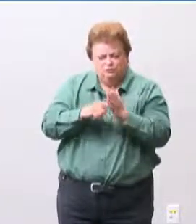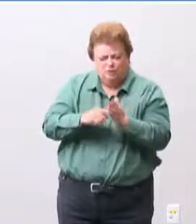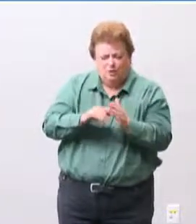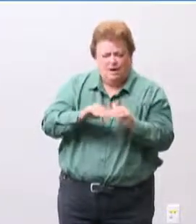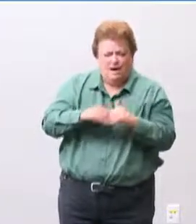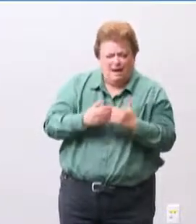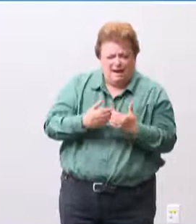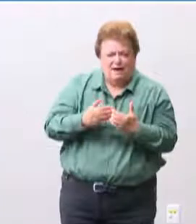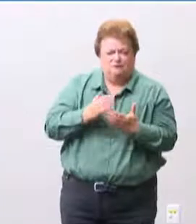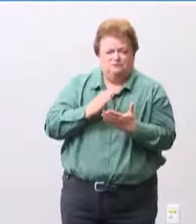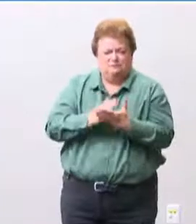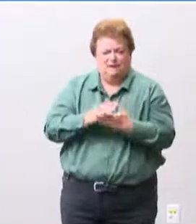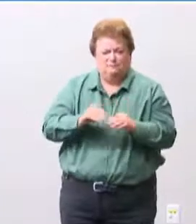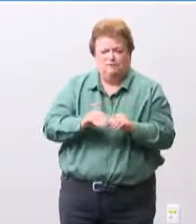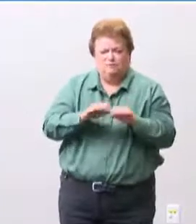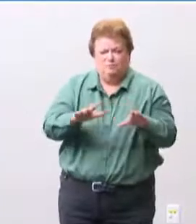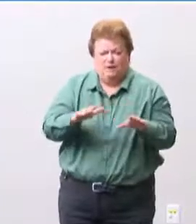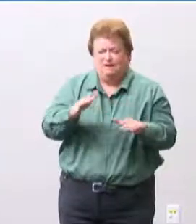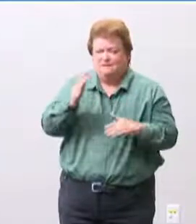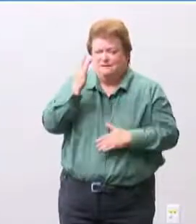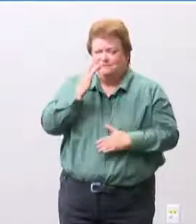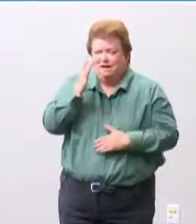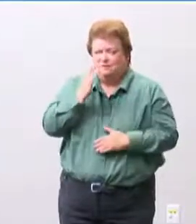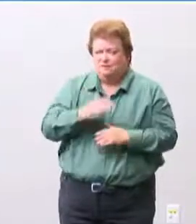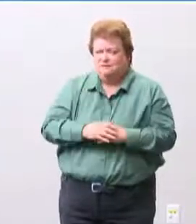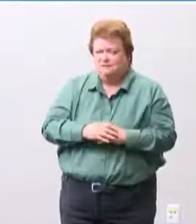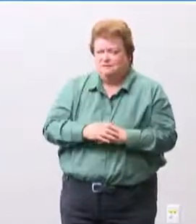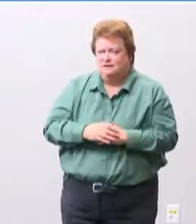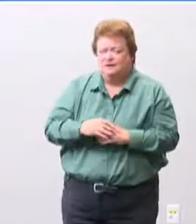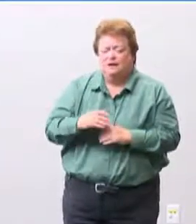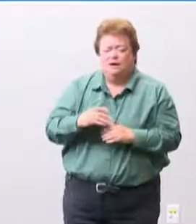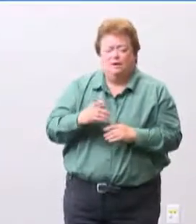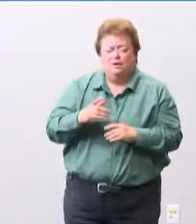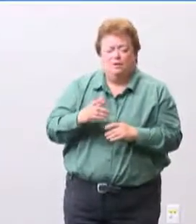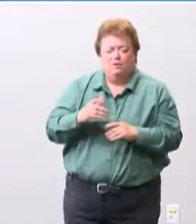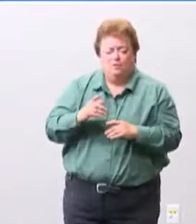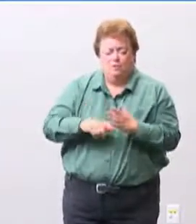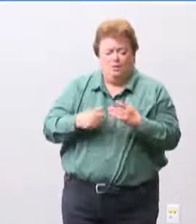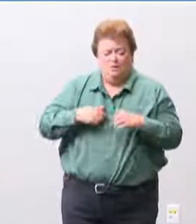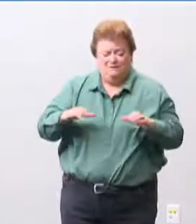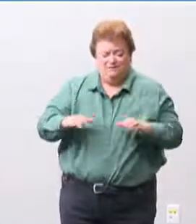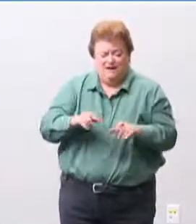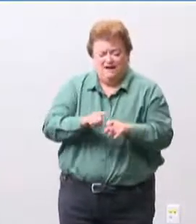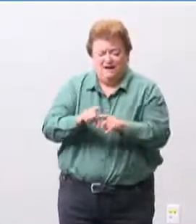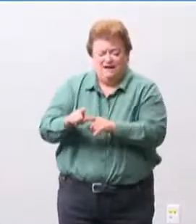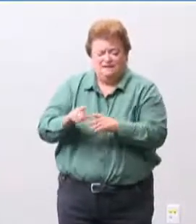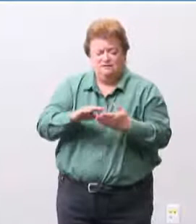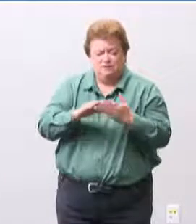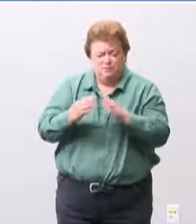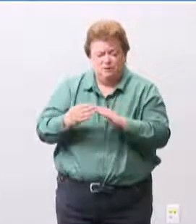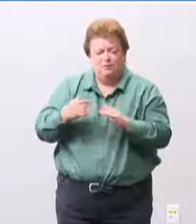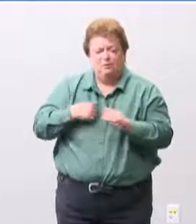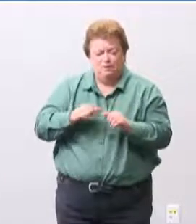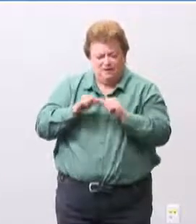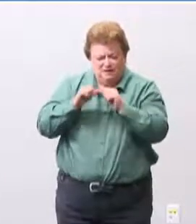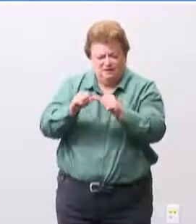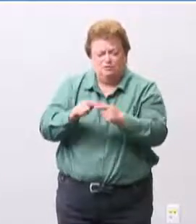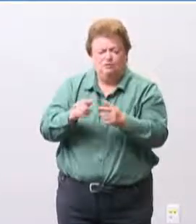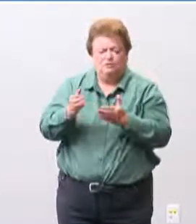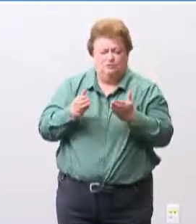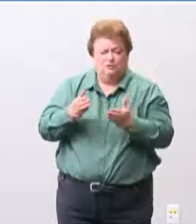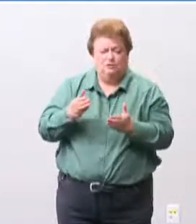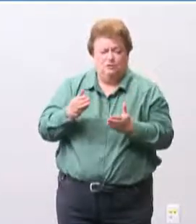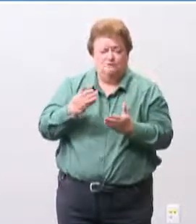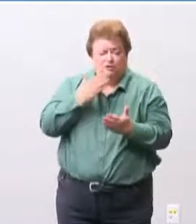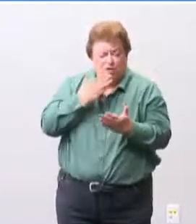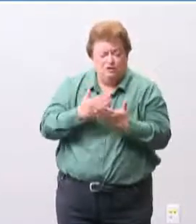save lives. This strategy, along with the actions we've taken together as a community, continue to serve us well,